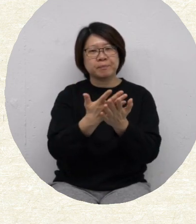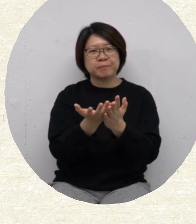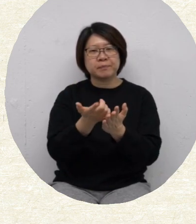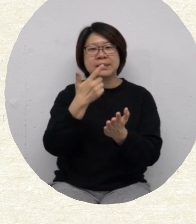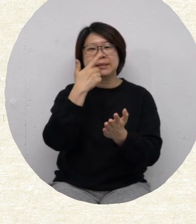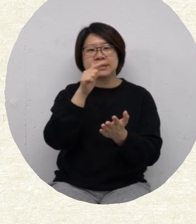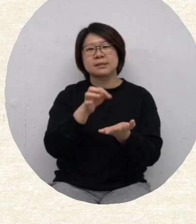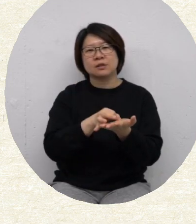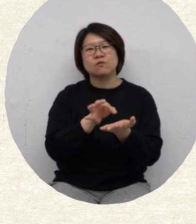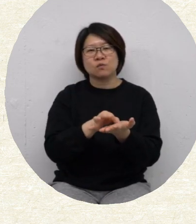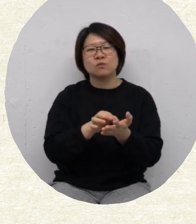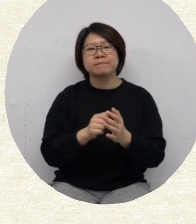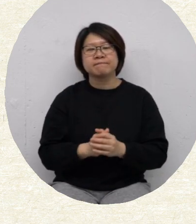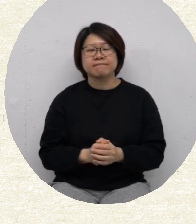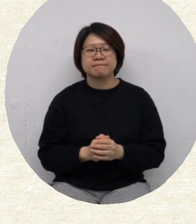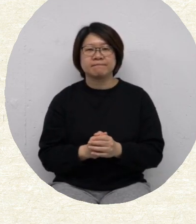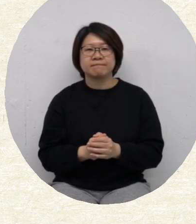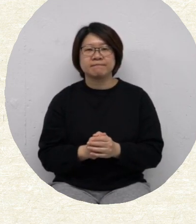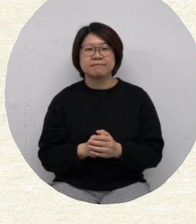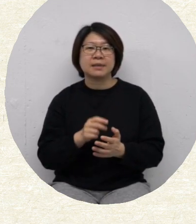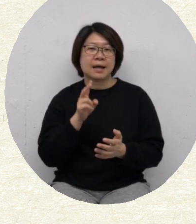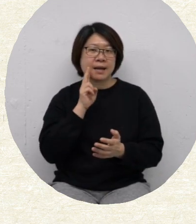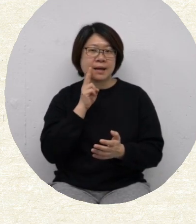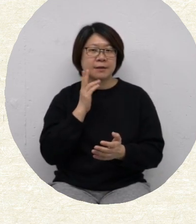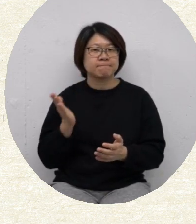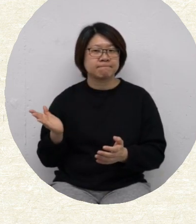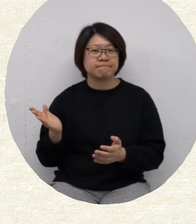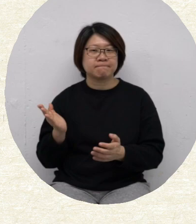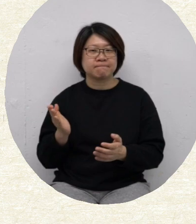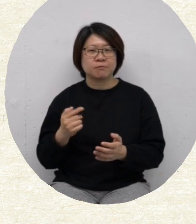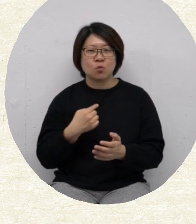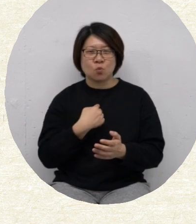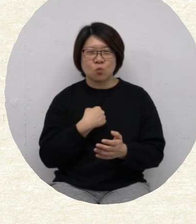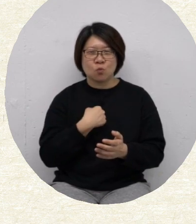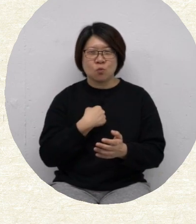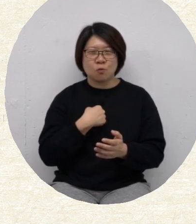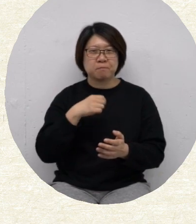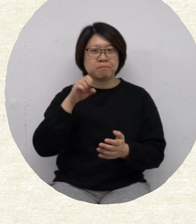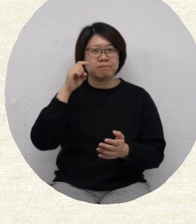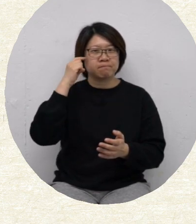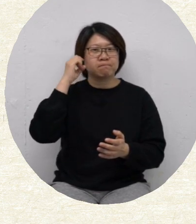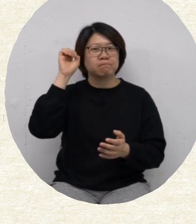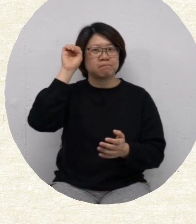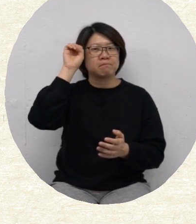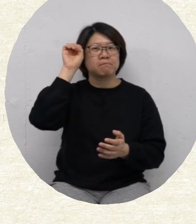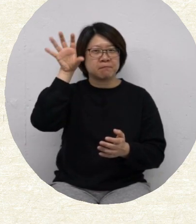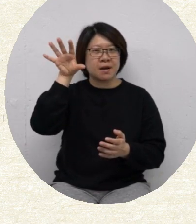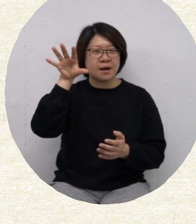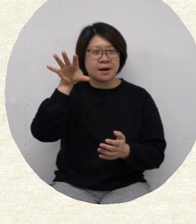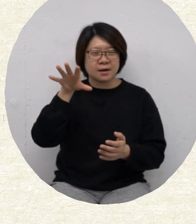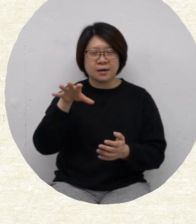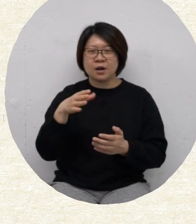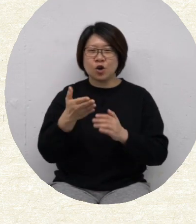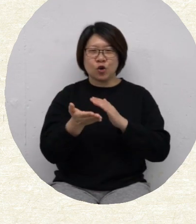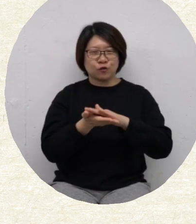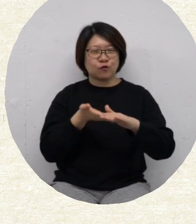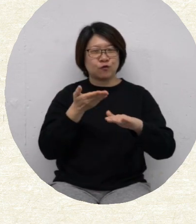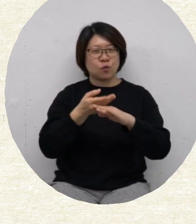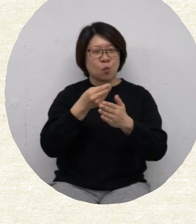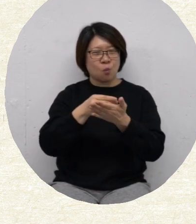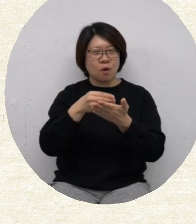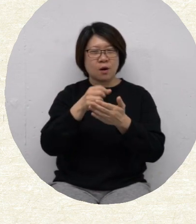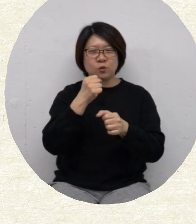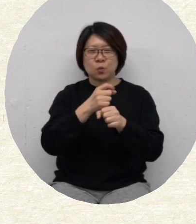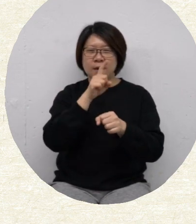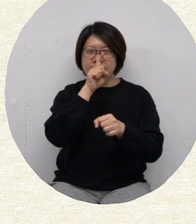are short, typically meant to be used only once. But as materials, they often last longer than